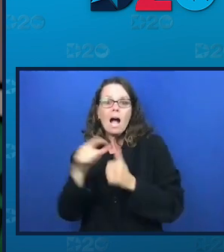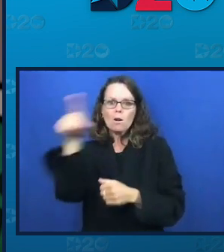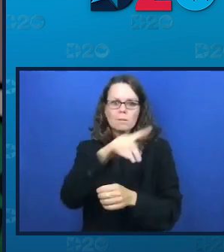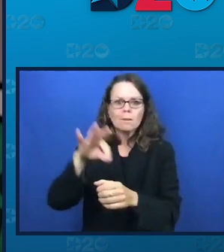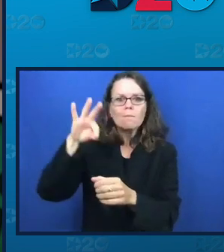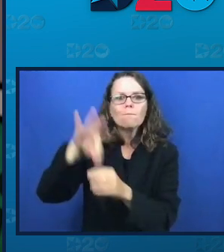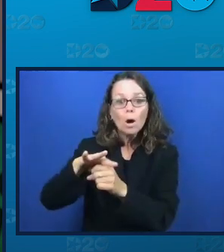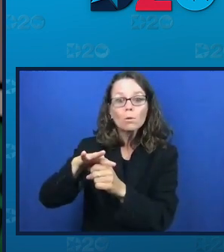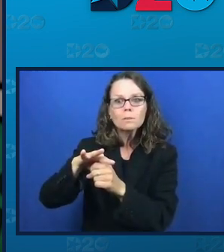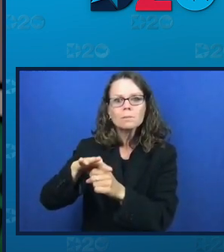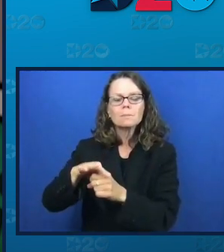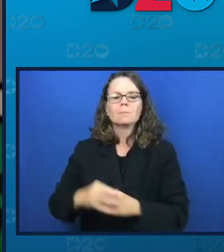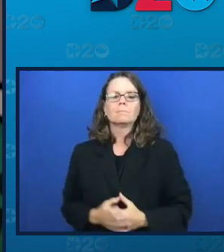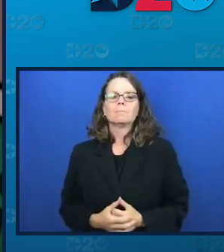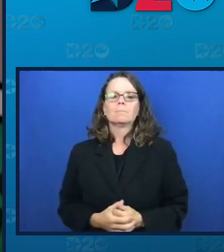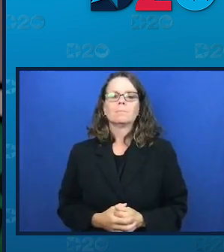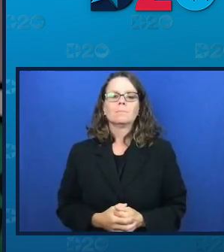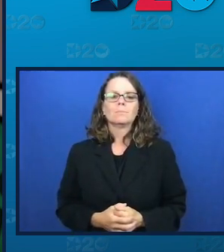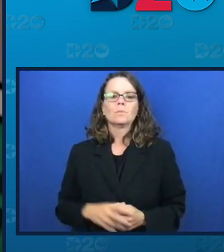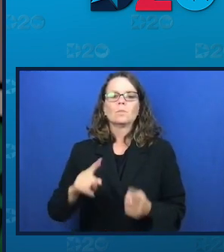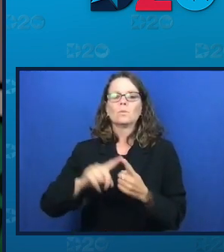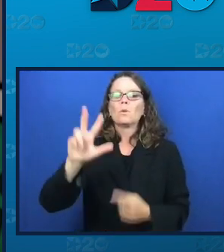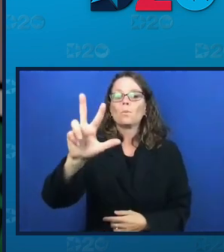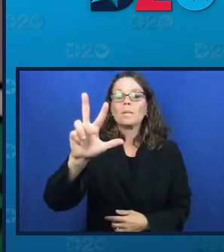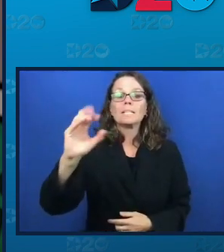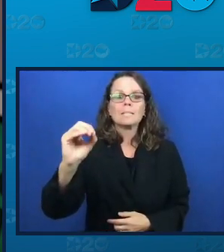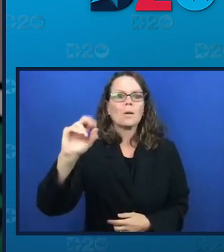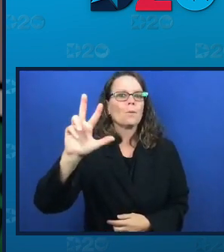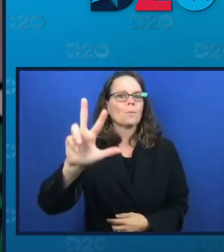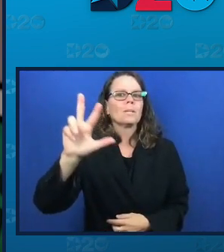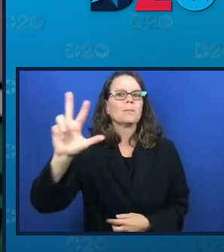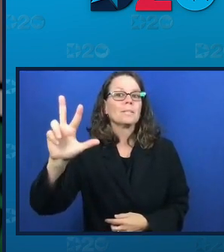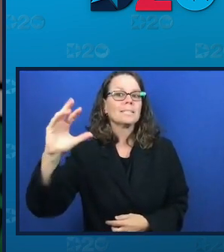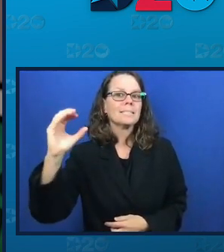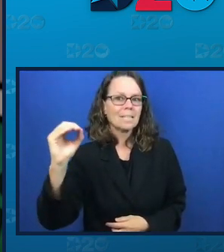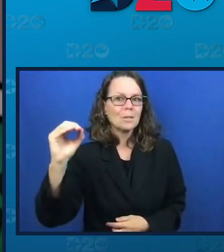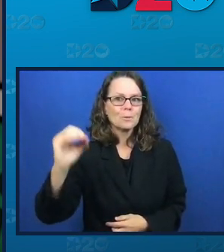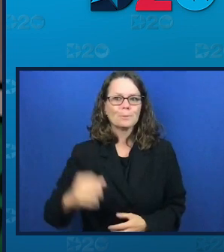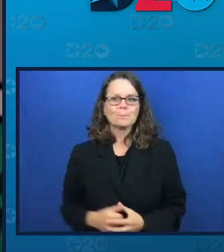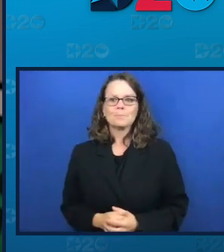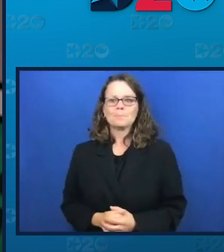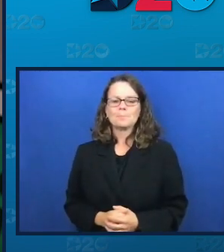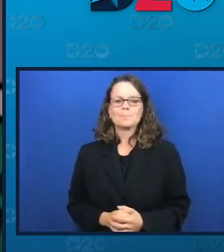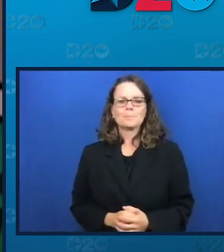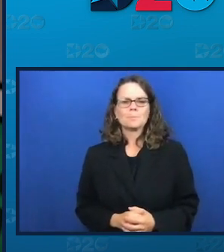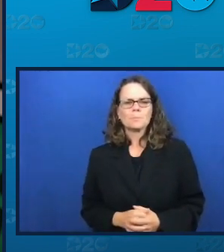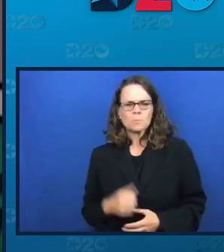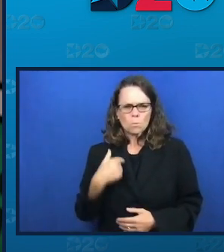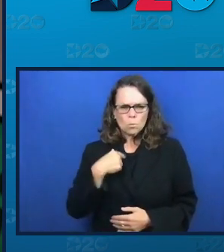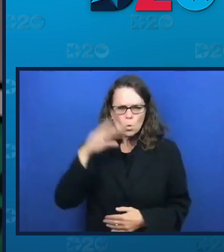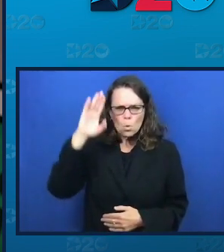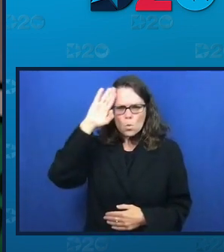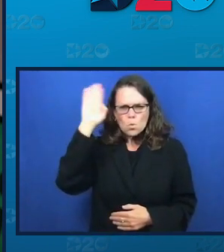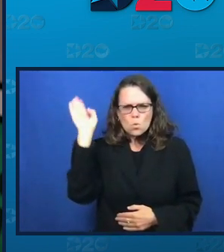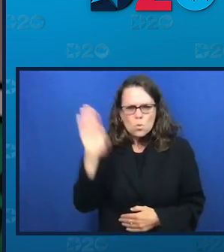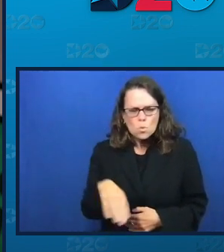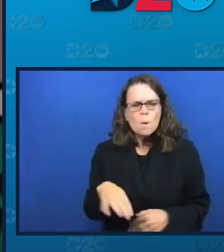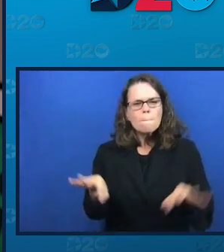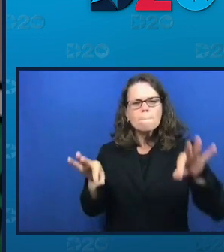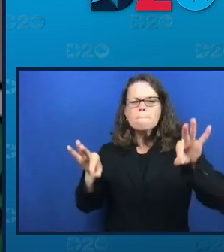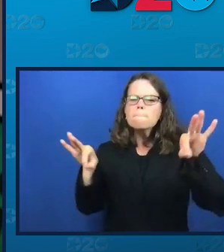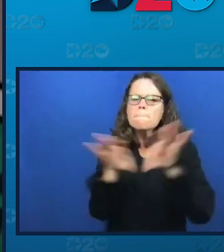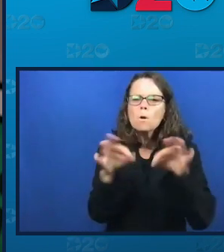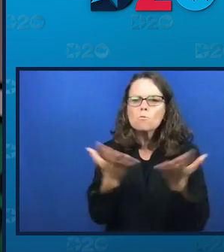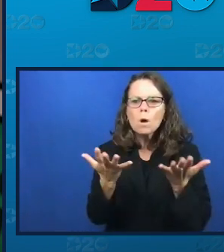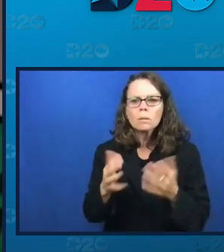30330. We know how important it is that we elect real leaders like